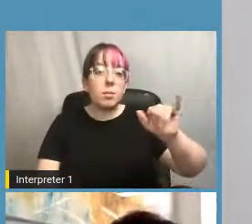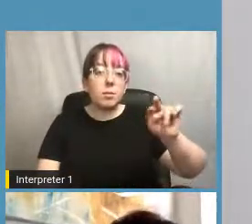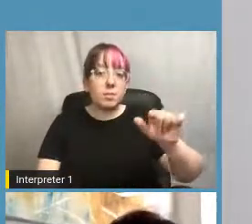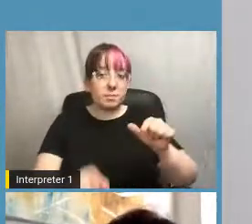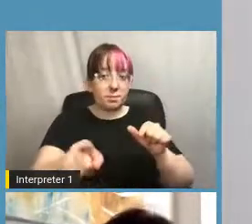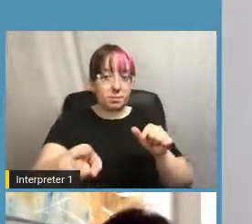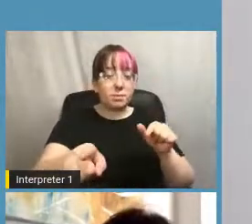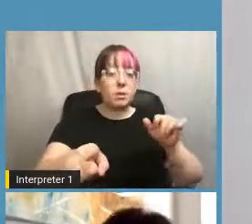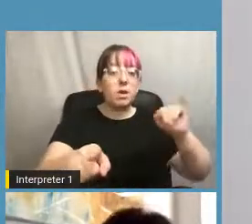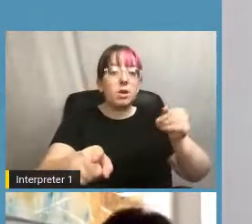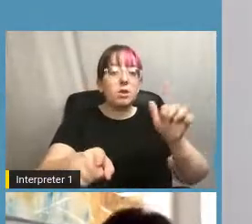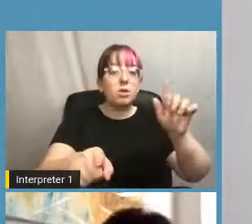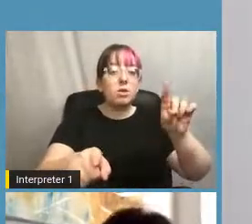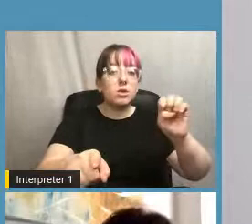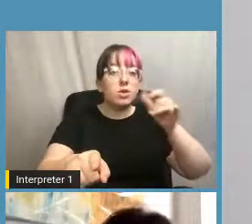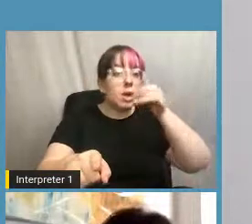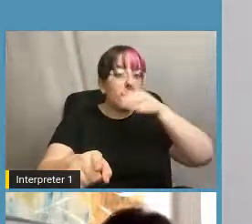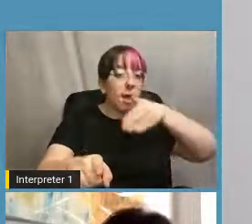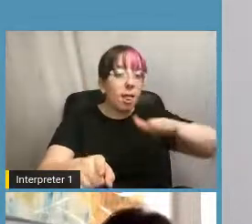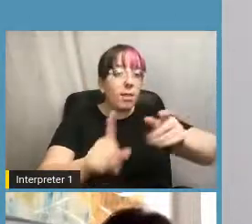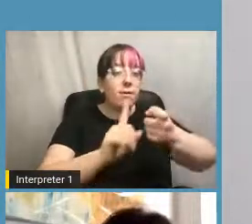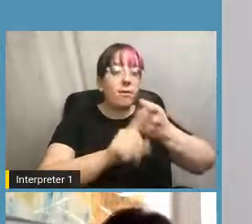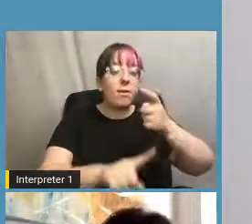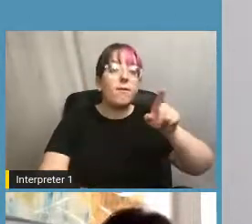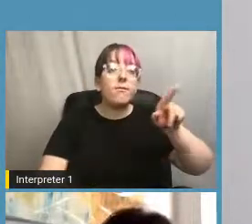jade elephant from Egypt.